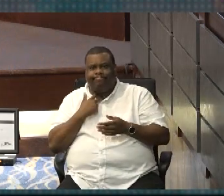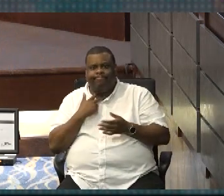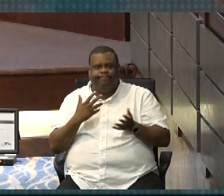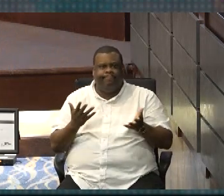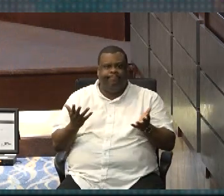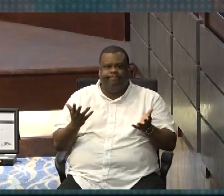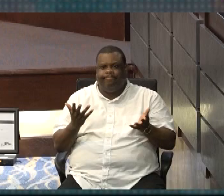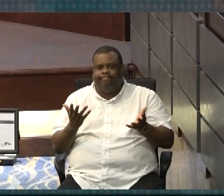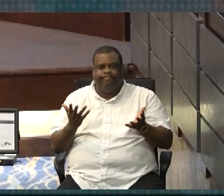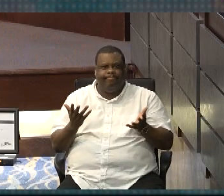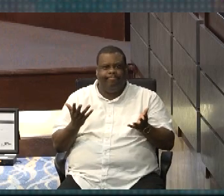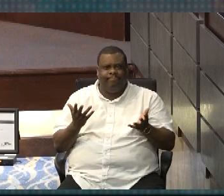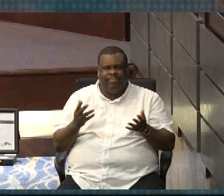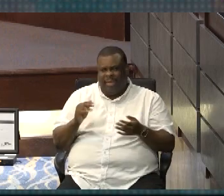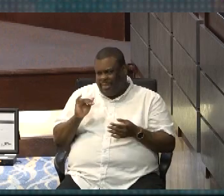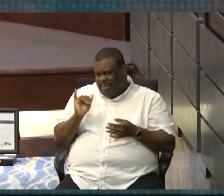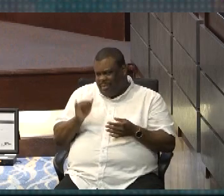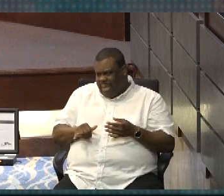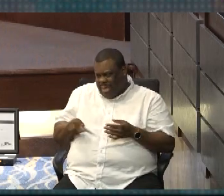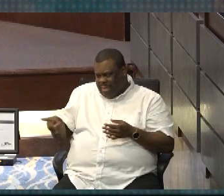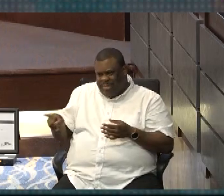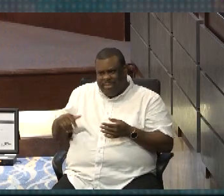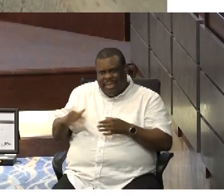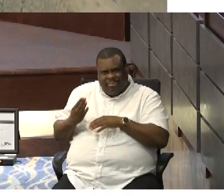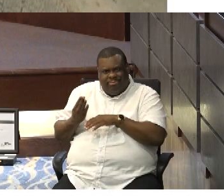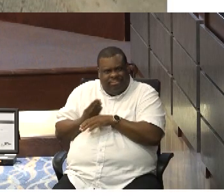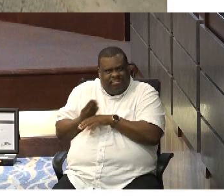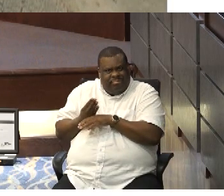that we want to move away from to the extent that we can.